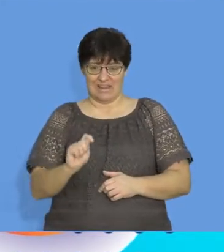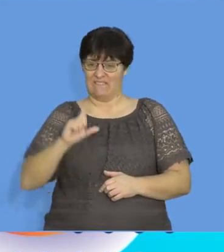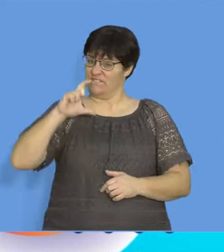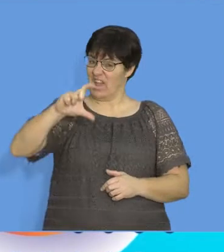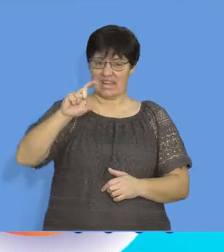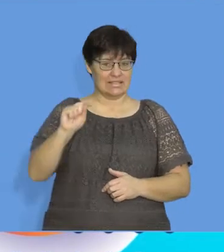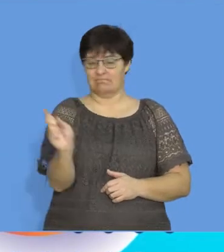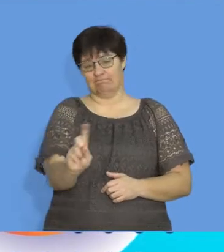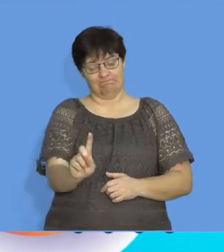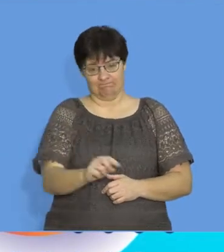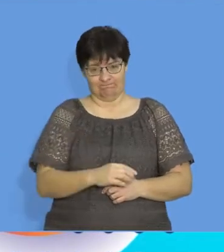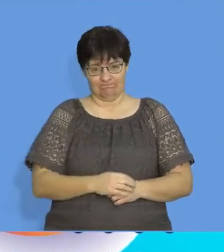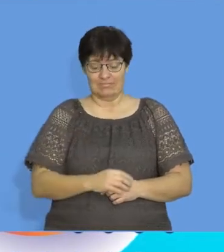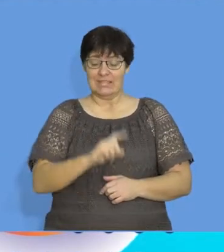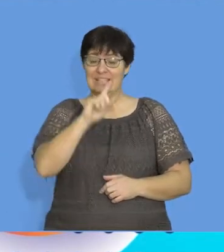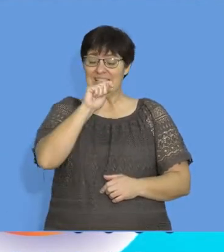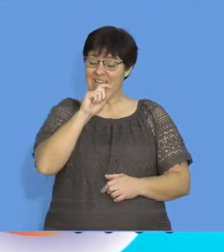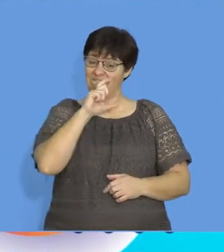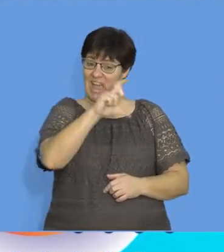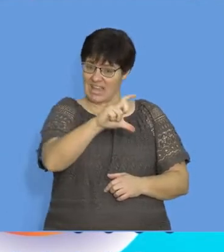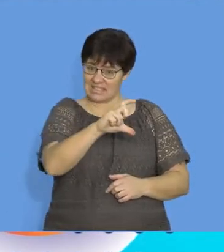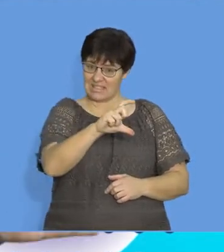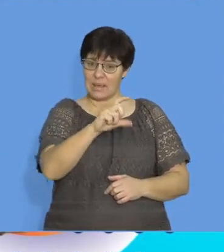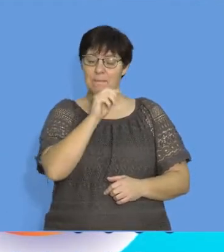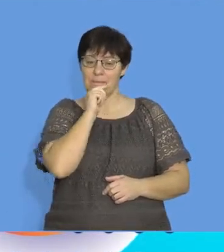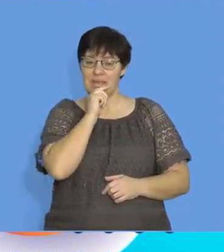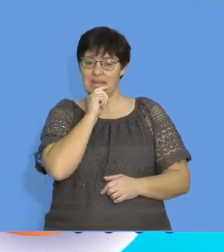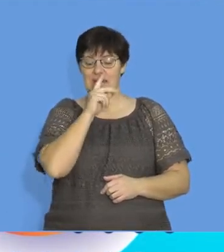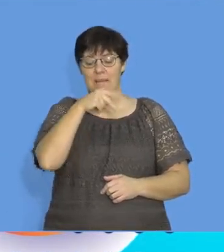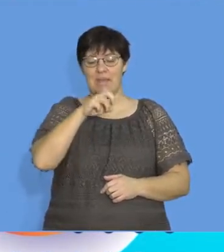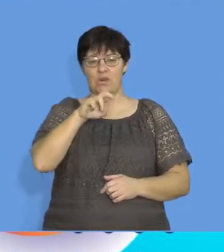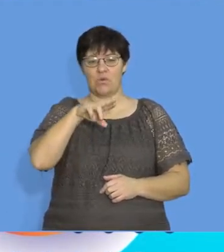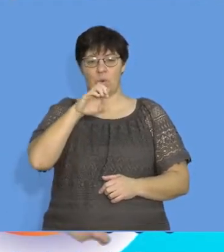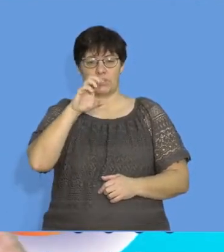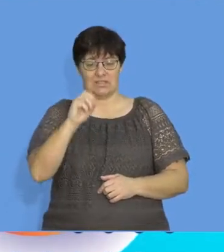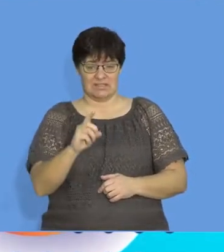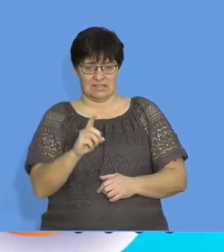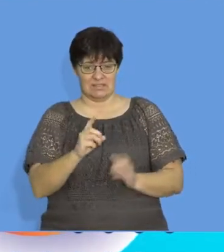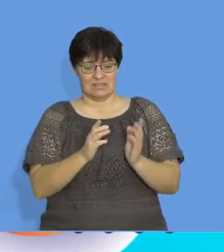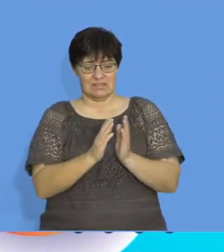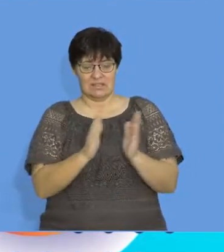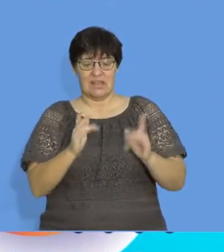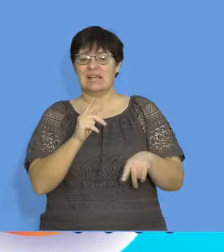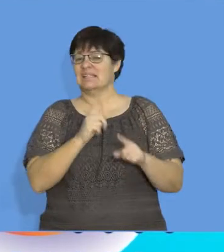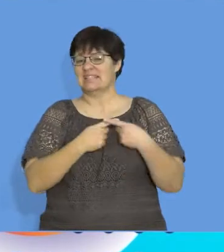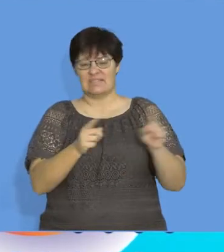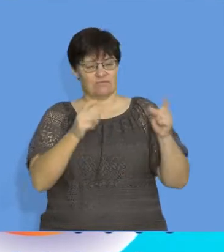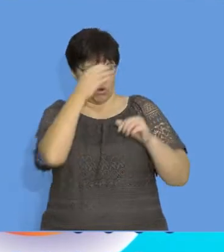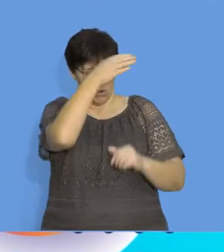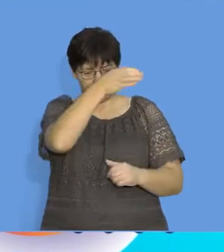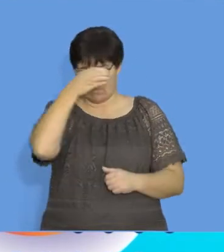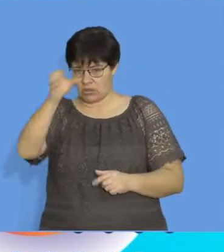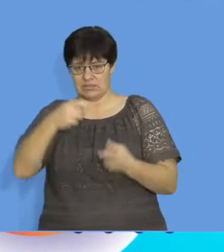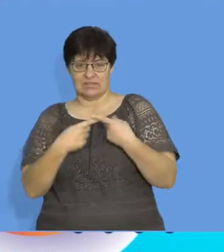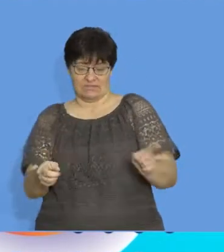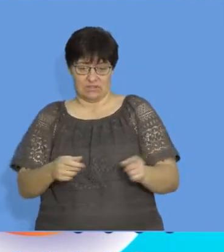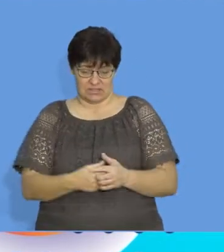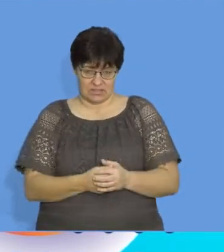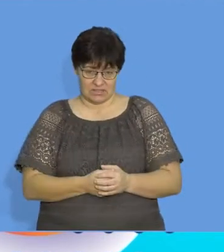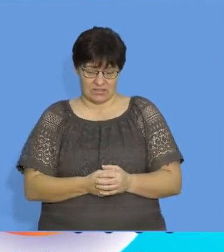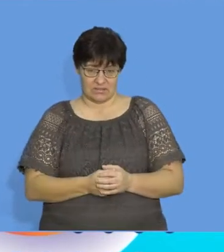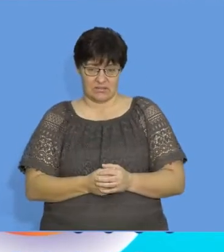not capital. Capital T means period. It's a totally different concept. All right, so be